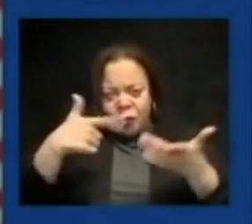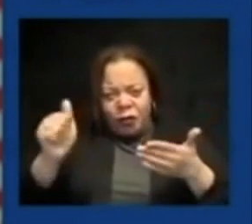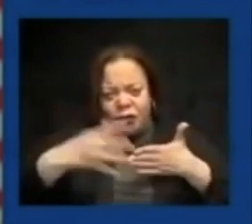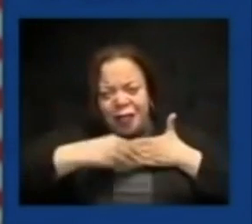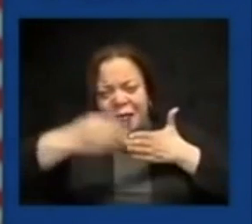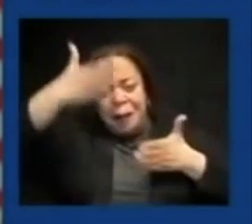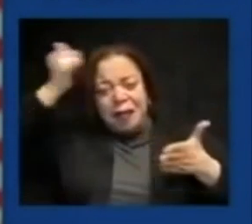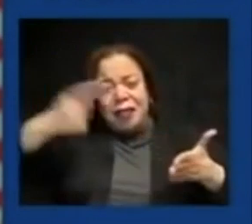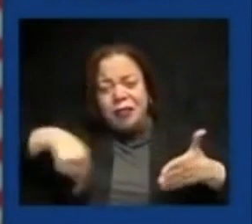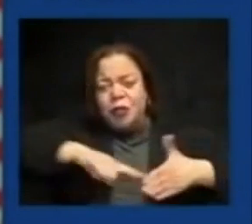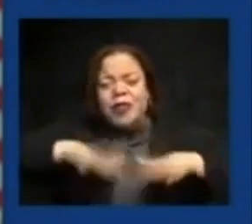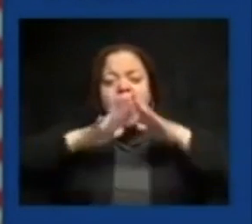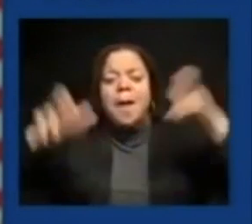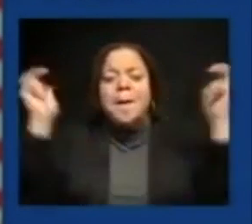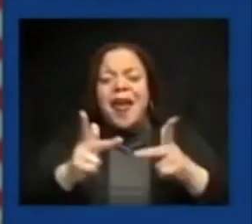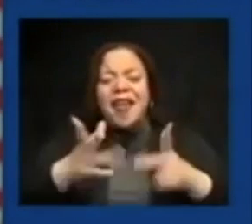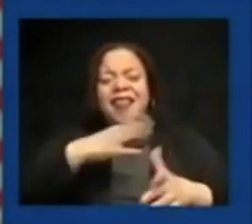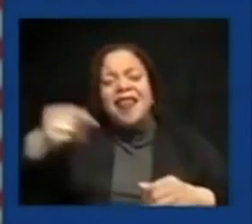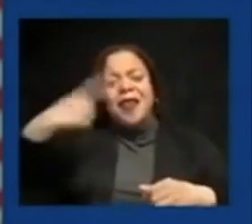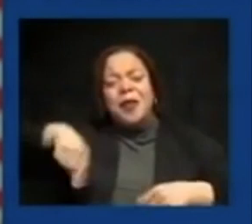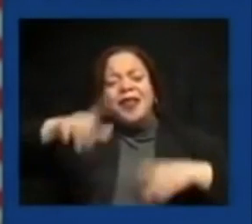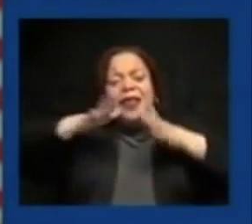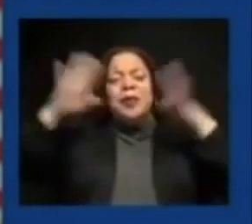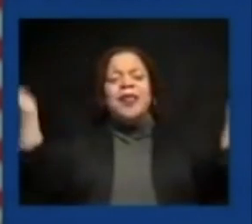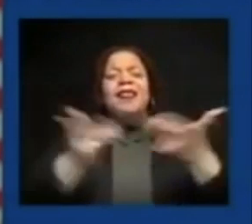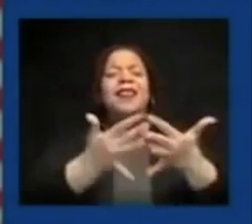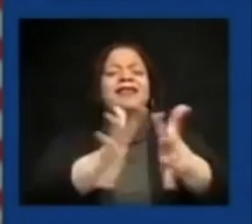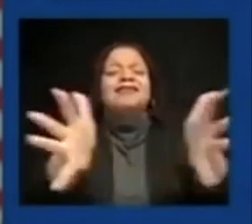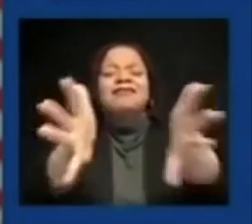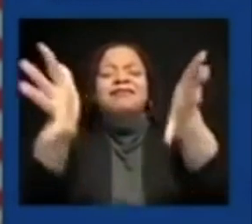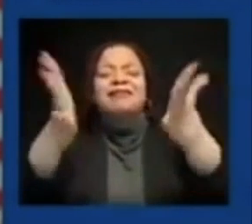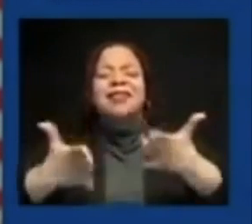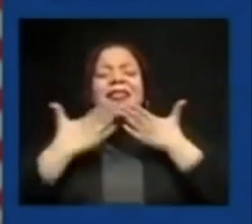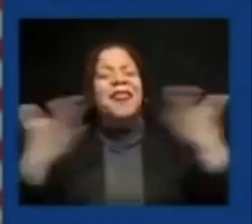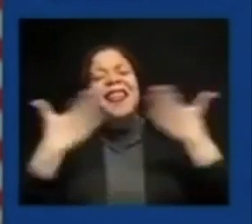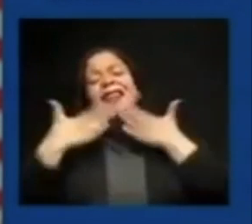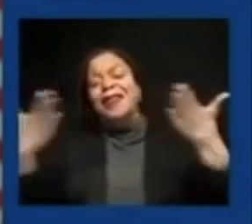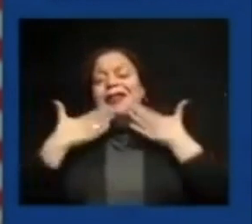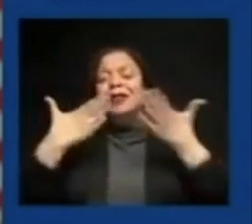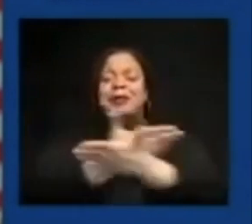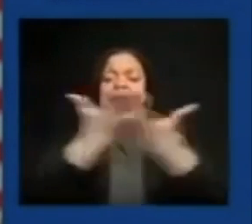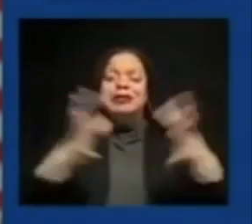back on track and the future belongs to all of us. Thank you all so much. Take care.